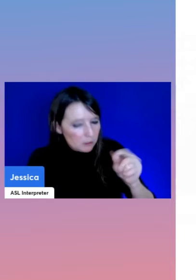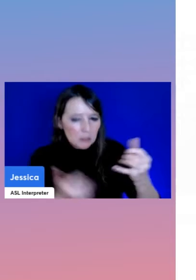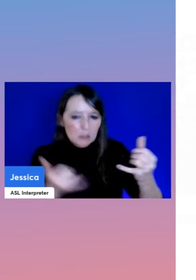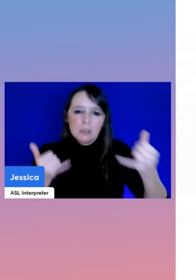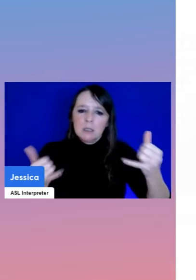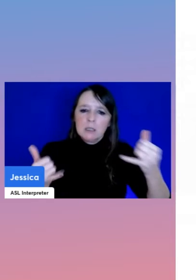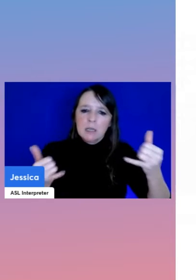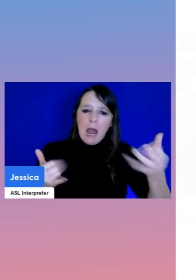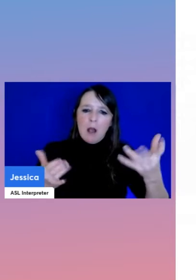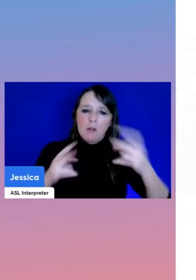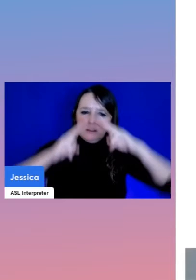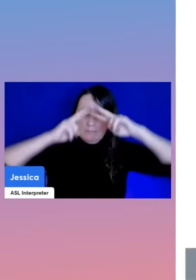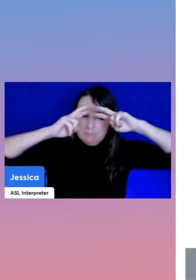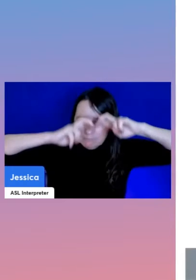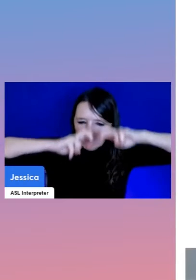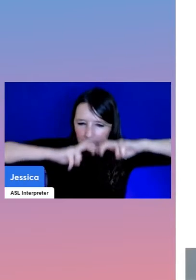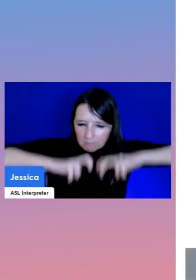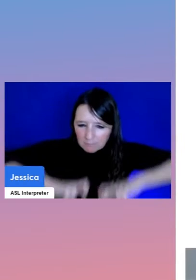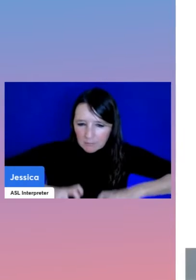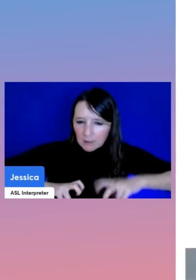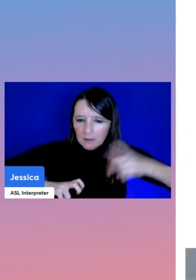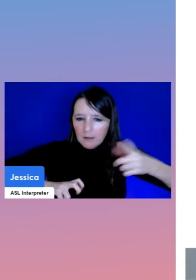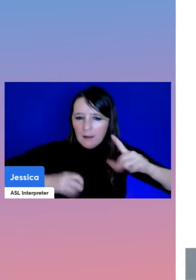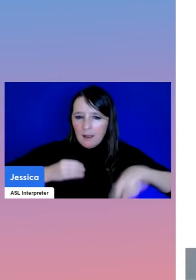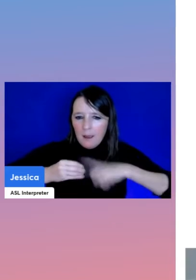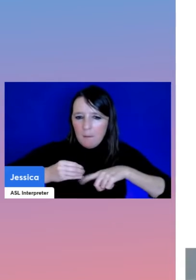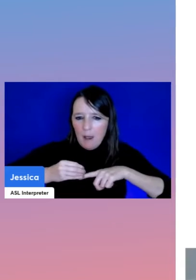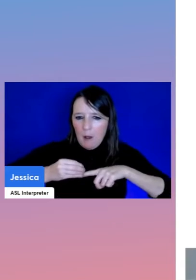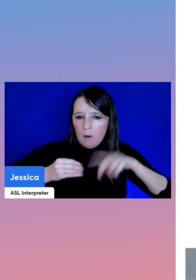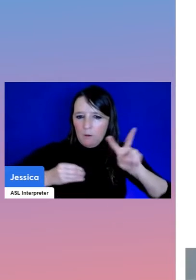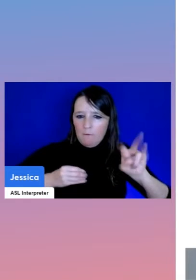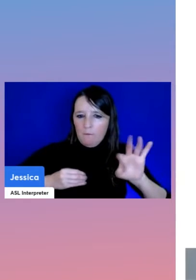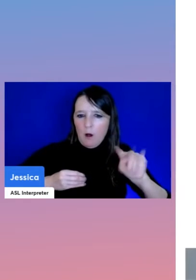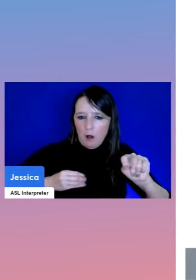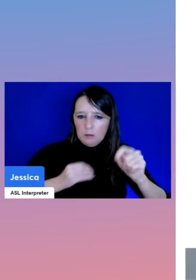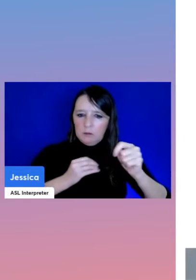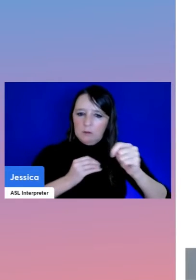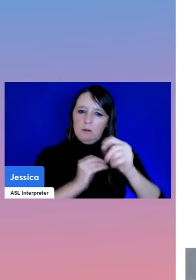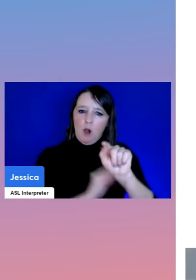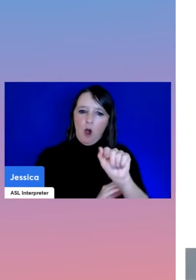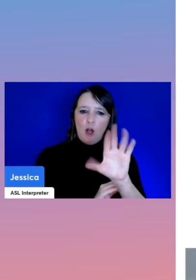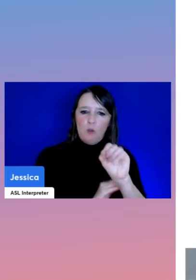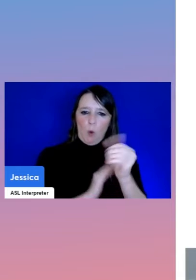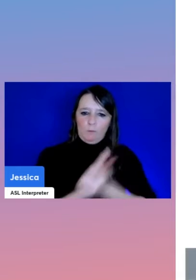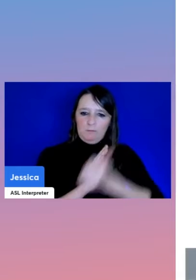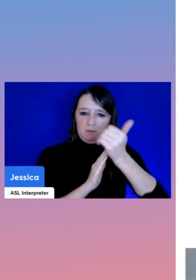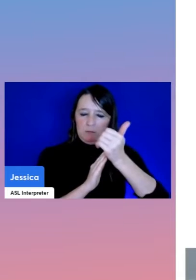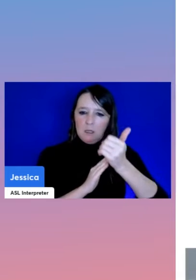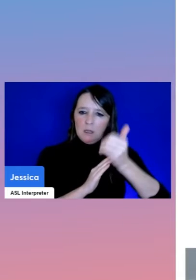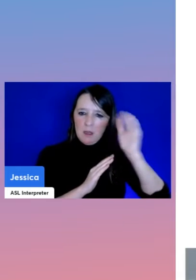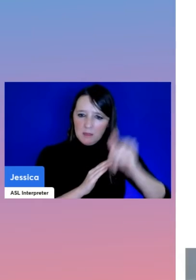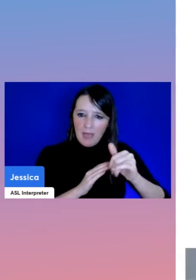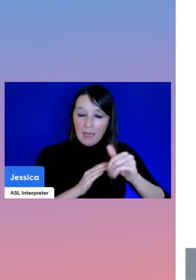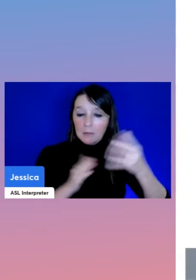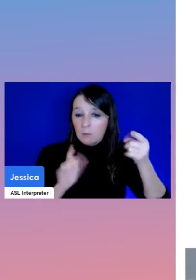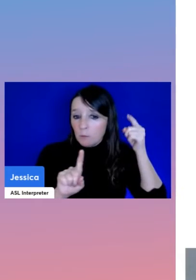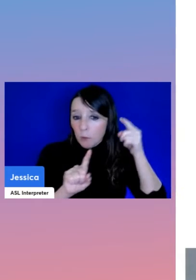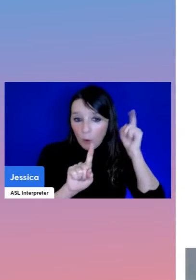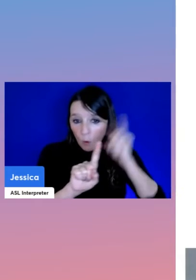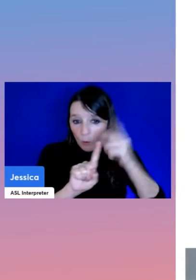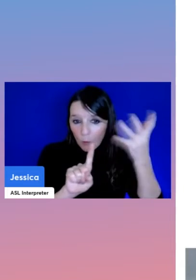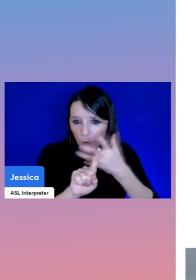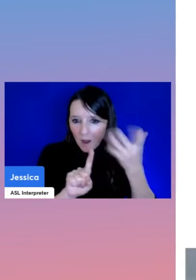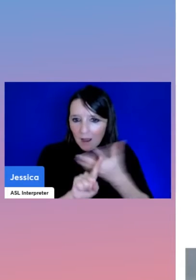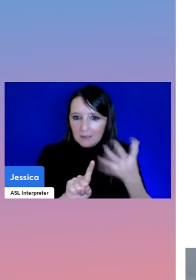look about Vault Auto-unseal. Well, this feature is designed to simplify the process of